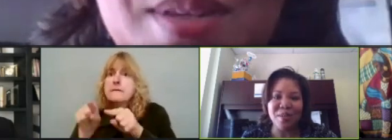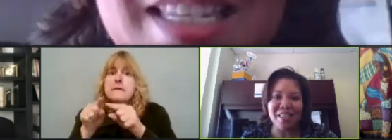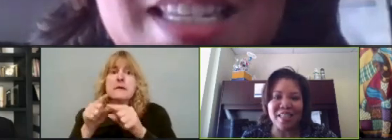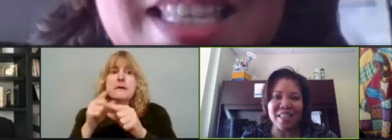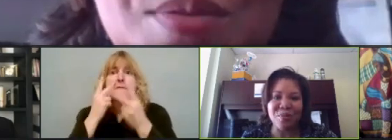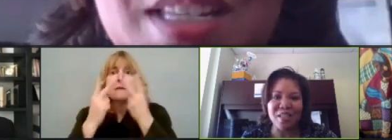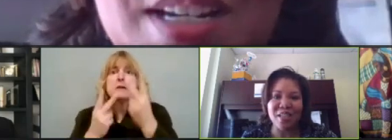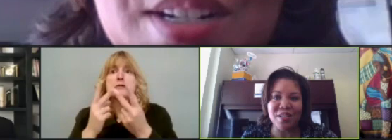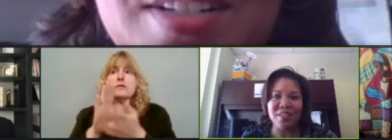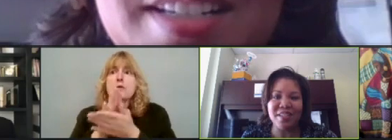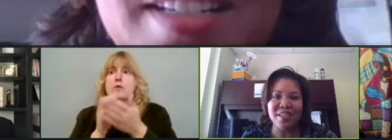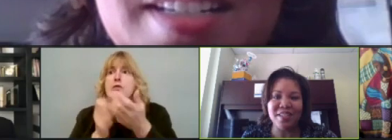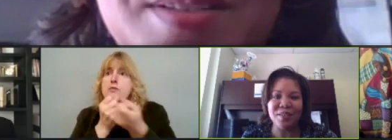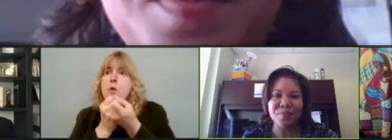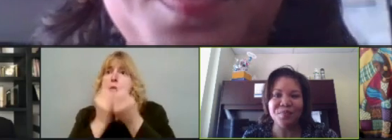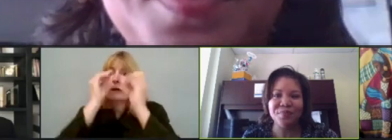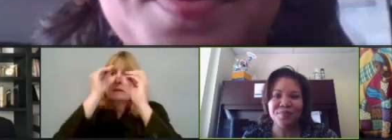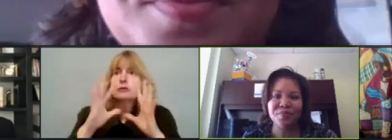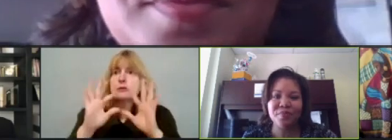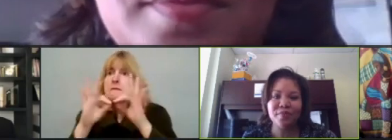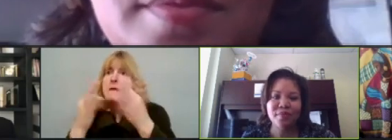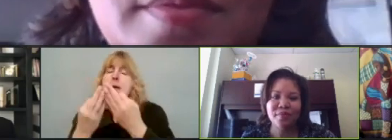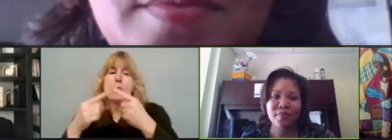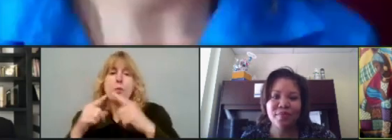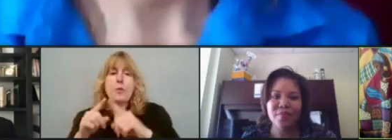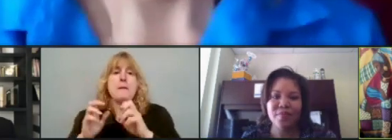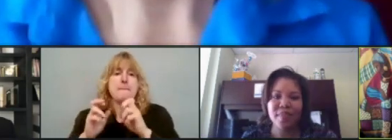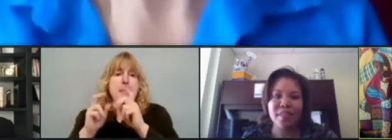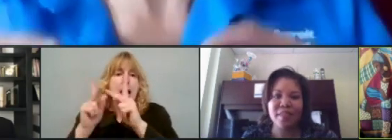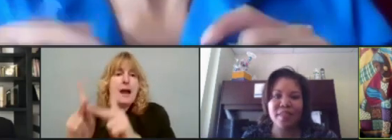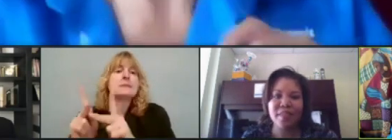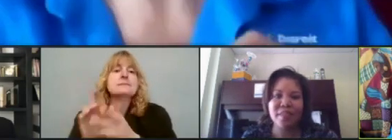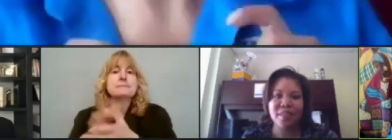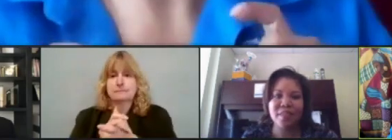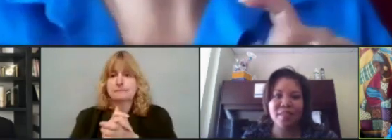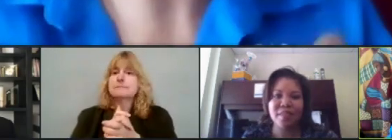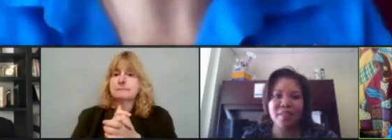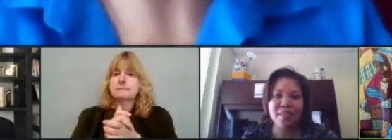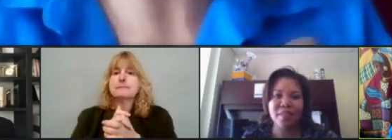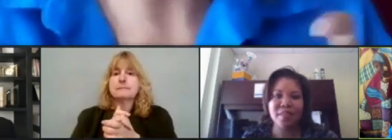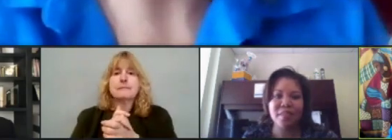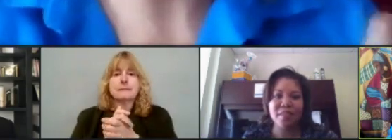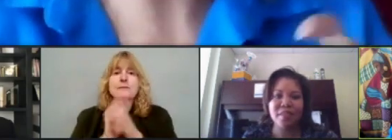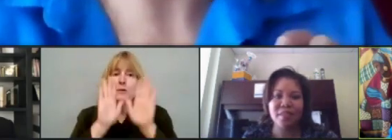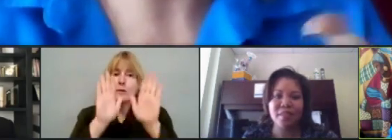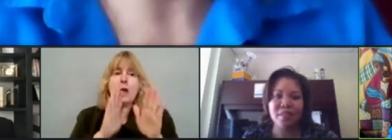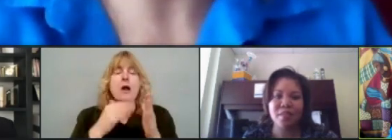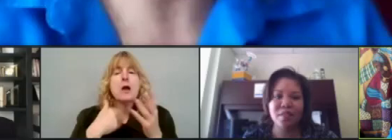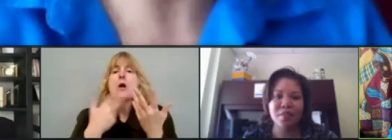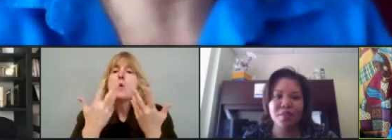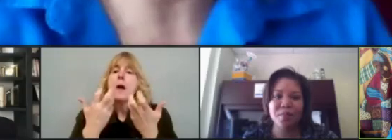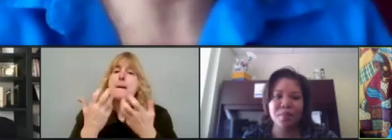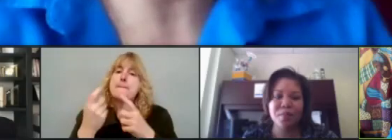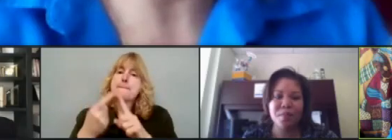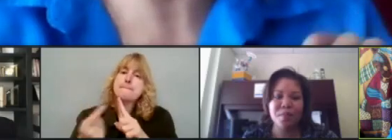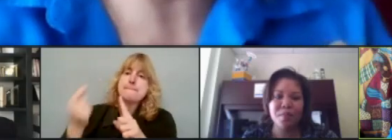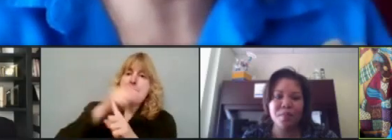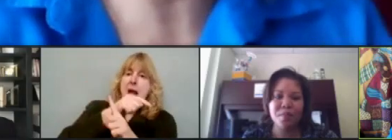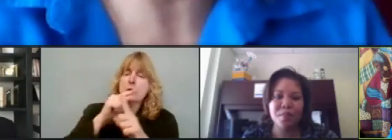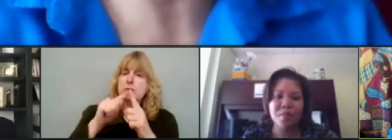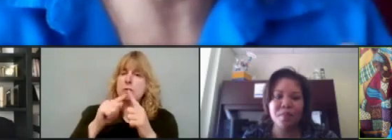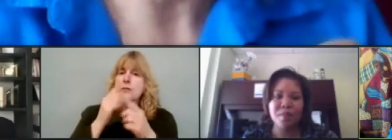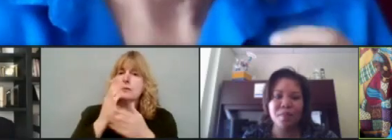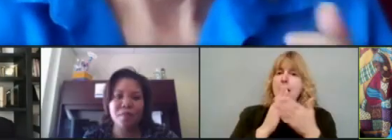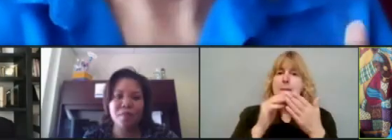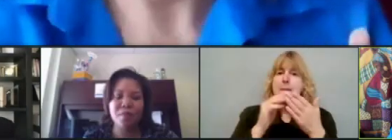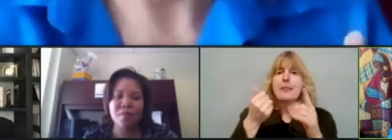and families as they returned. Great. I'd like to go back to a couple of points that you made. Crystal, I'll